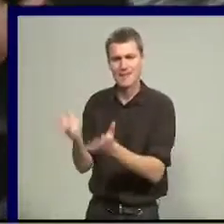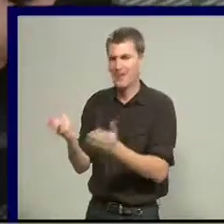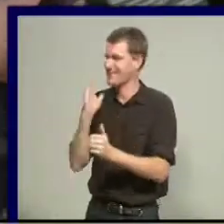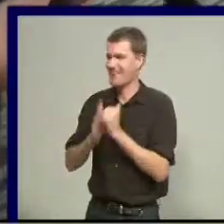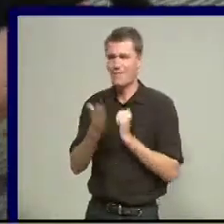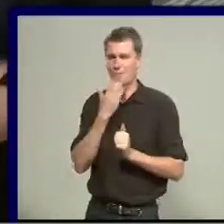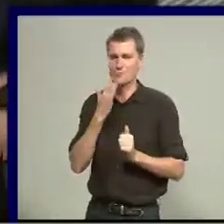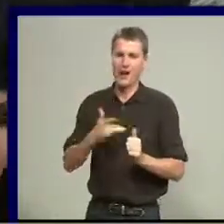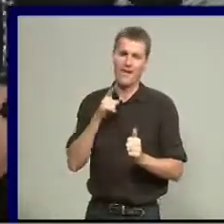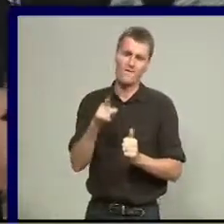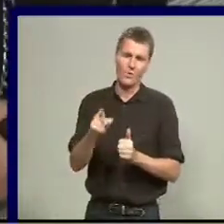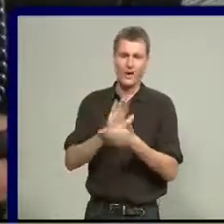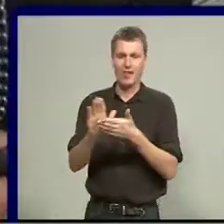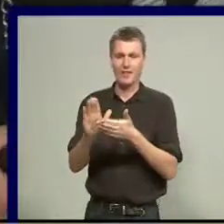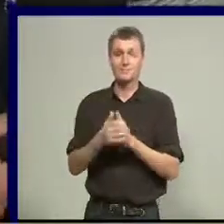CTV News.